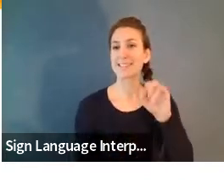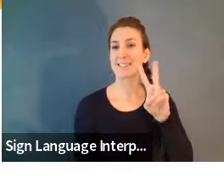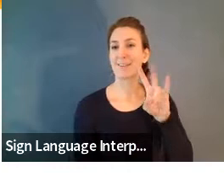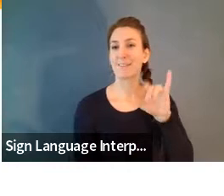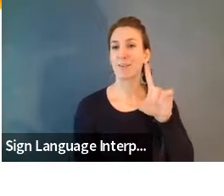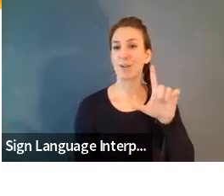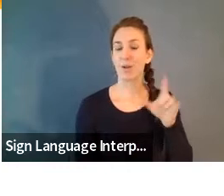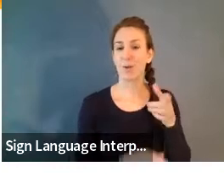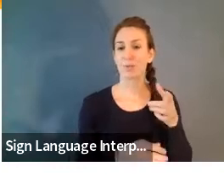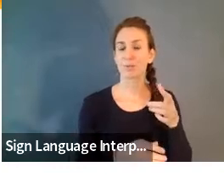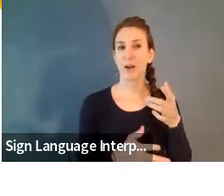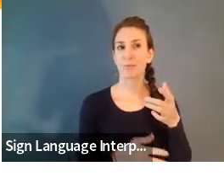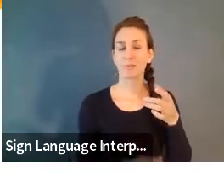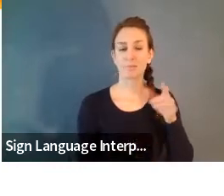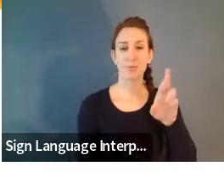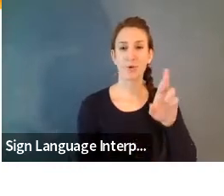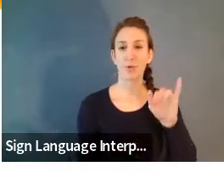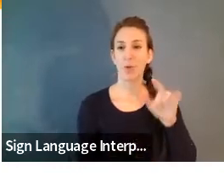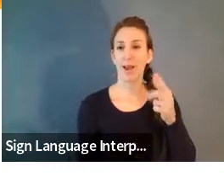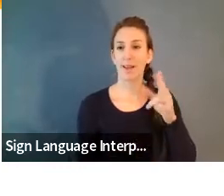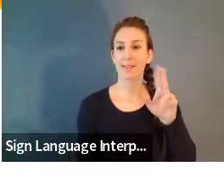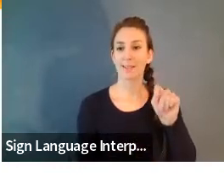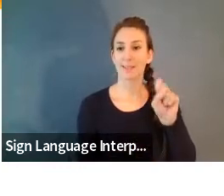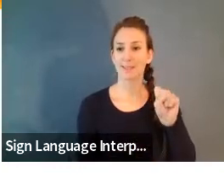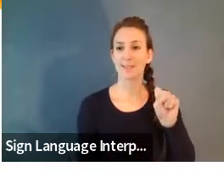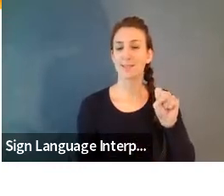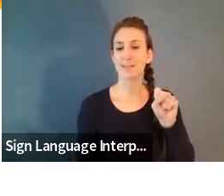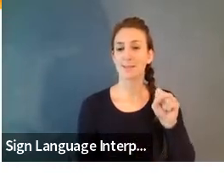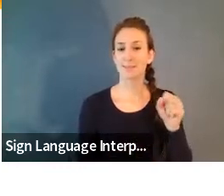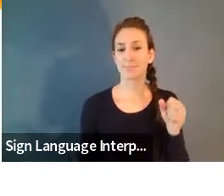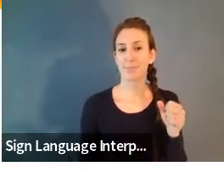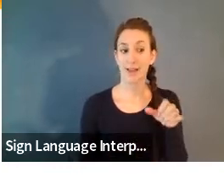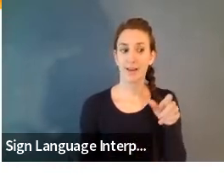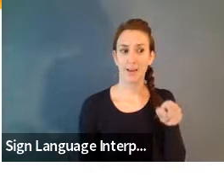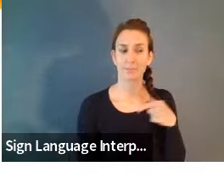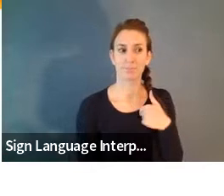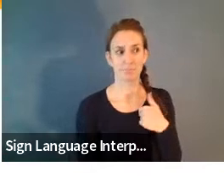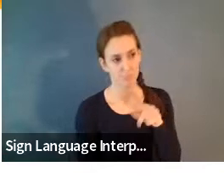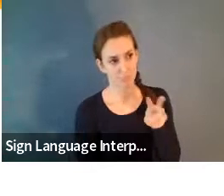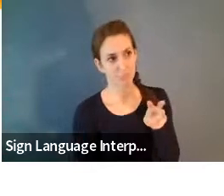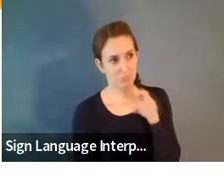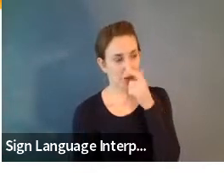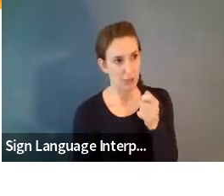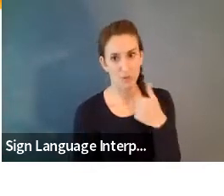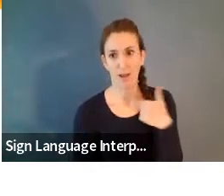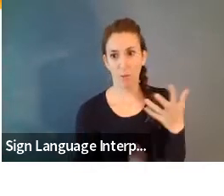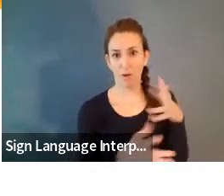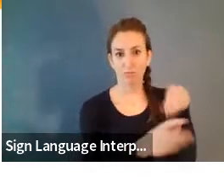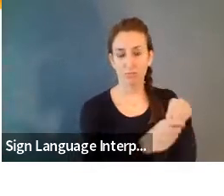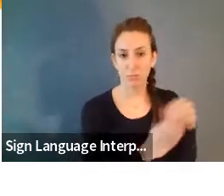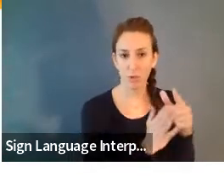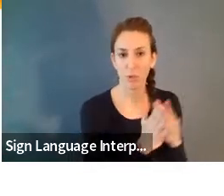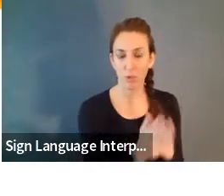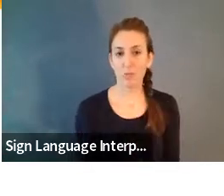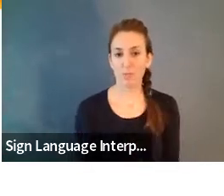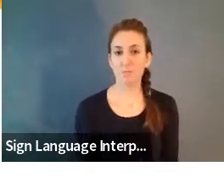all. And so, yeah, something I found to struggle with was I didn't know what the